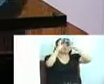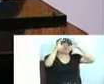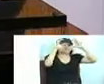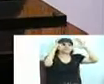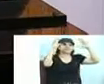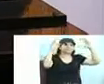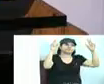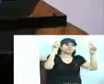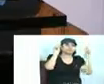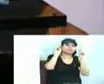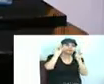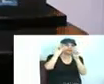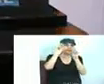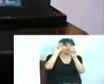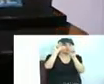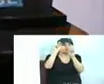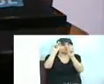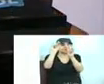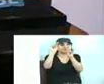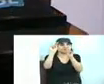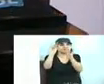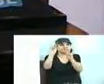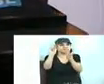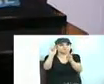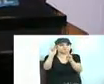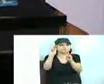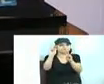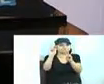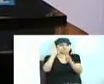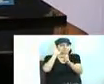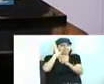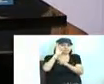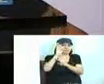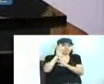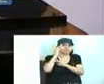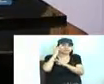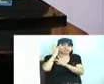Take a look and you'll see